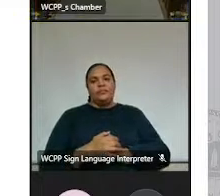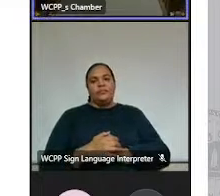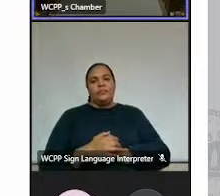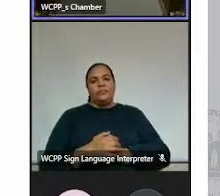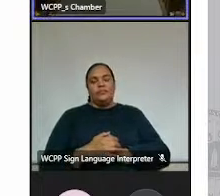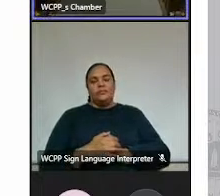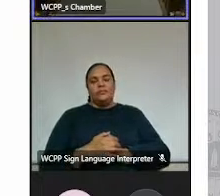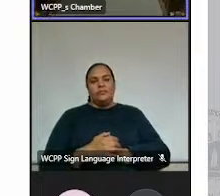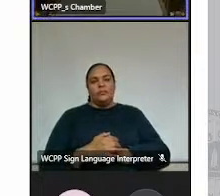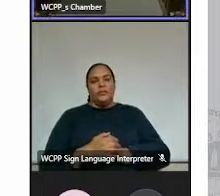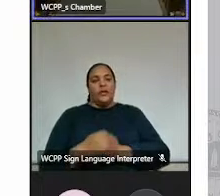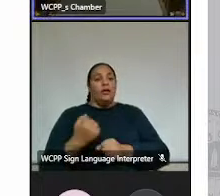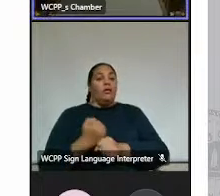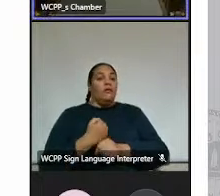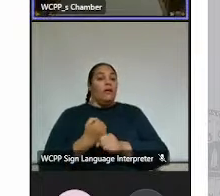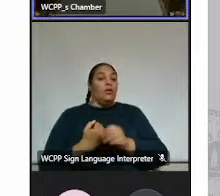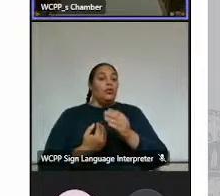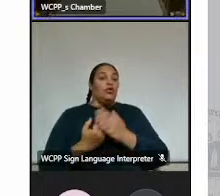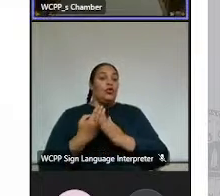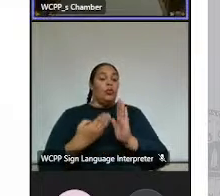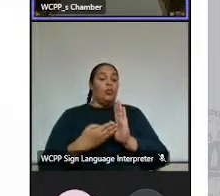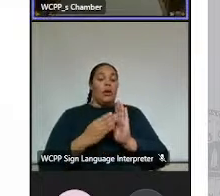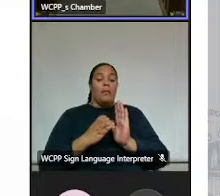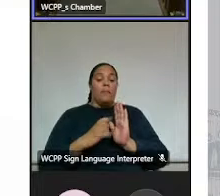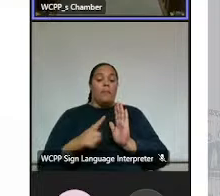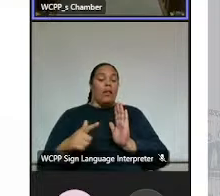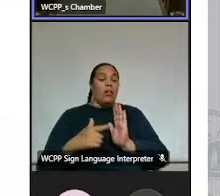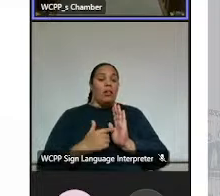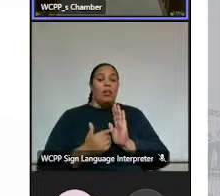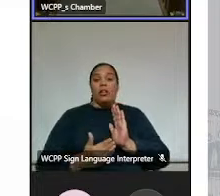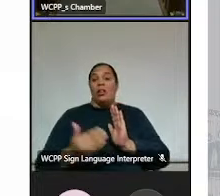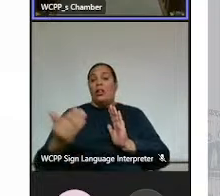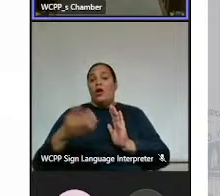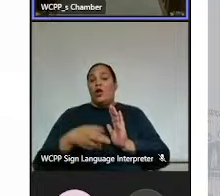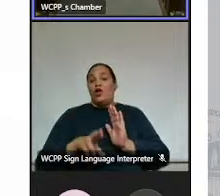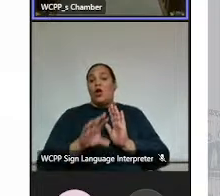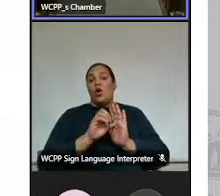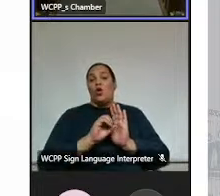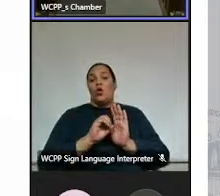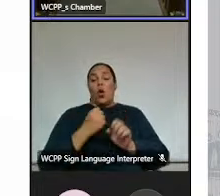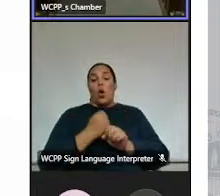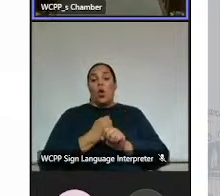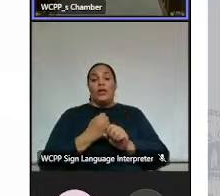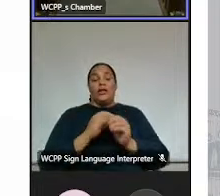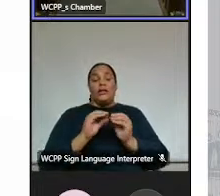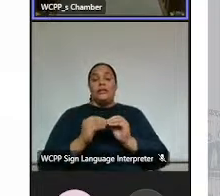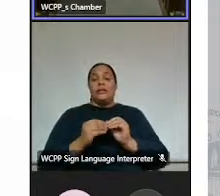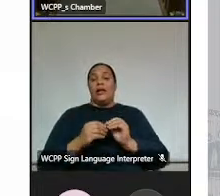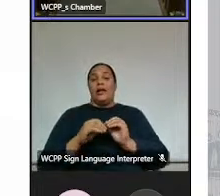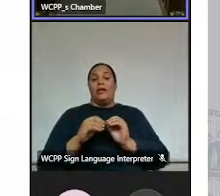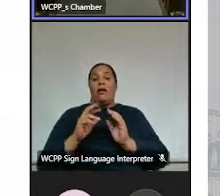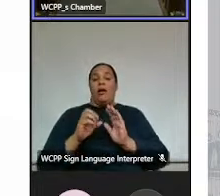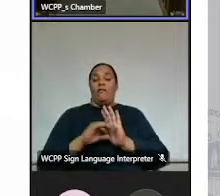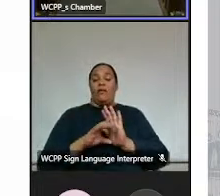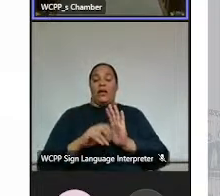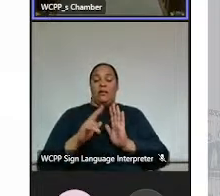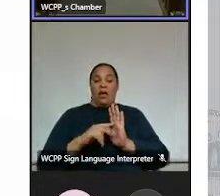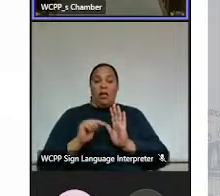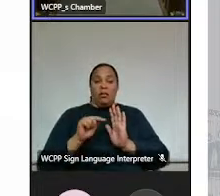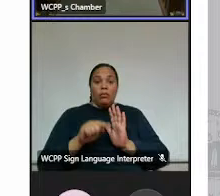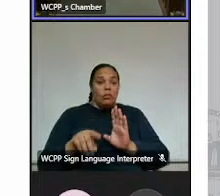The new functions within the bill, in other words, beyond the Road Ordinance and Advertising Act, they include